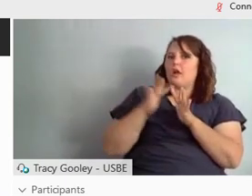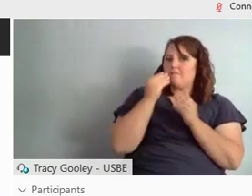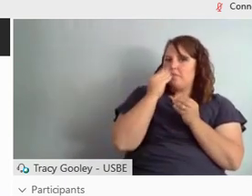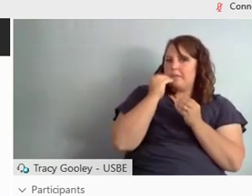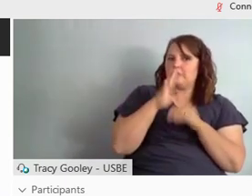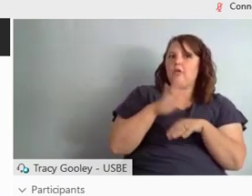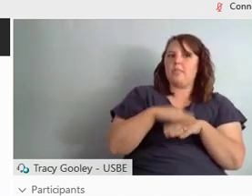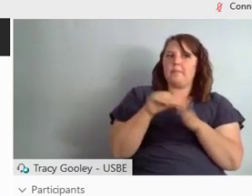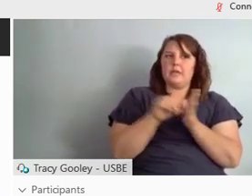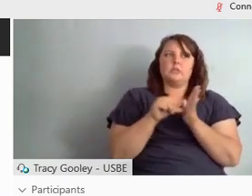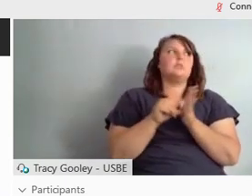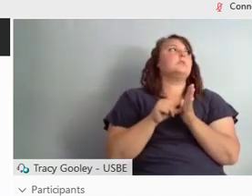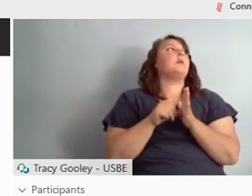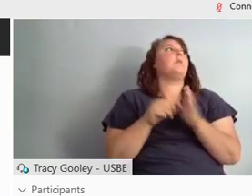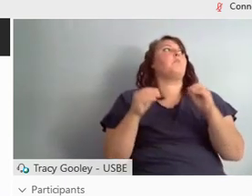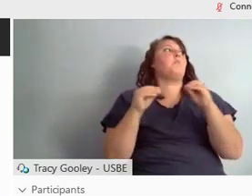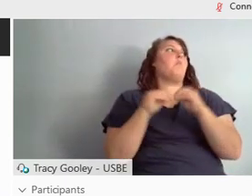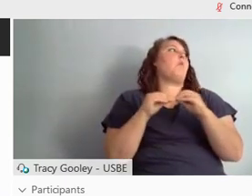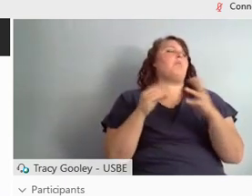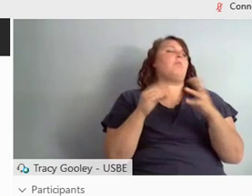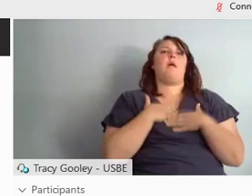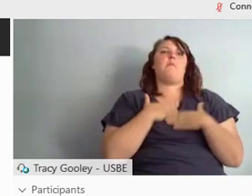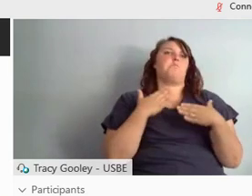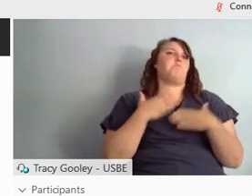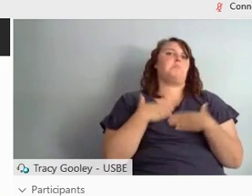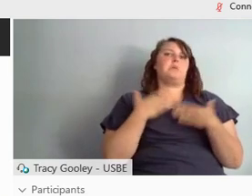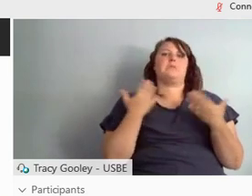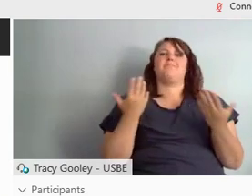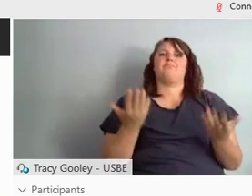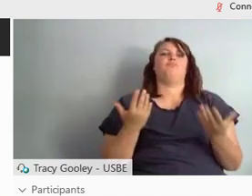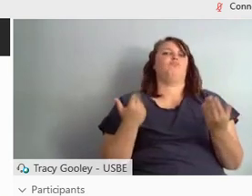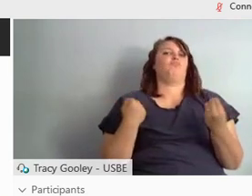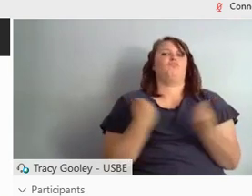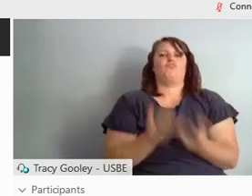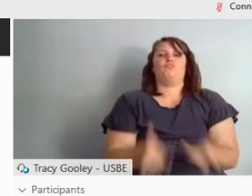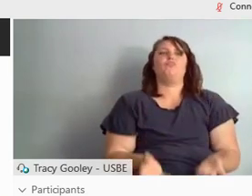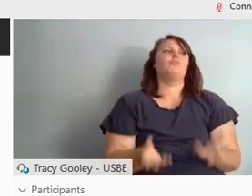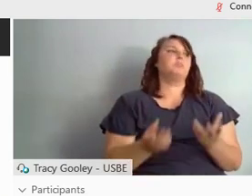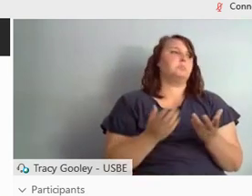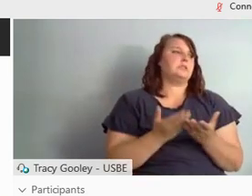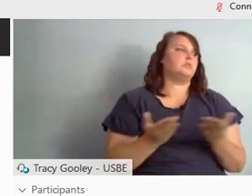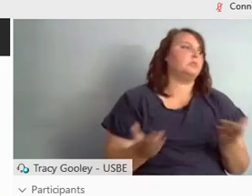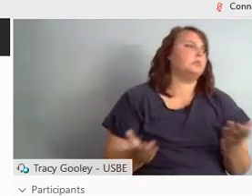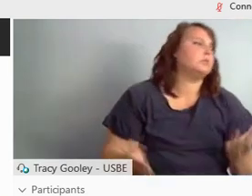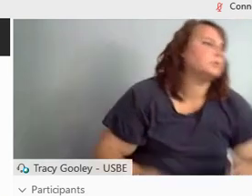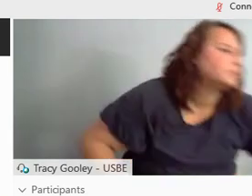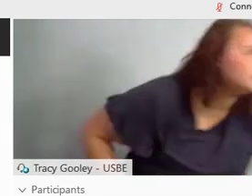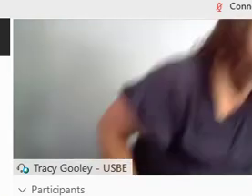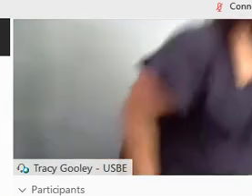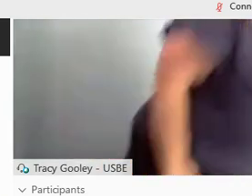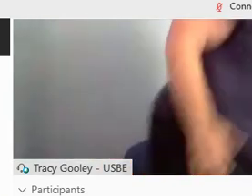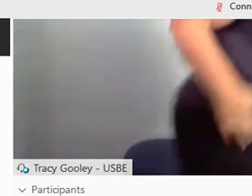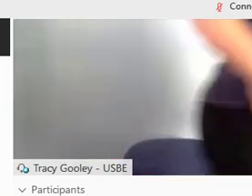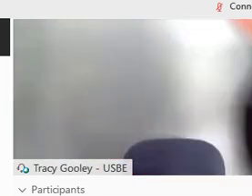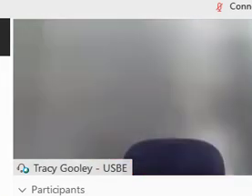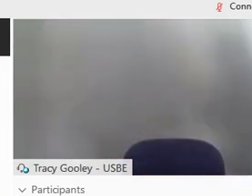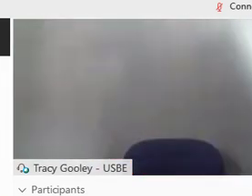information is right here on the page, and she's more than happy to provide materials.